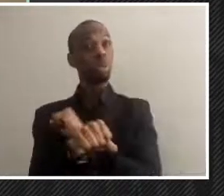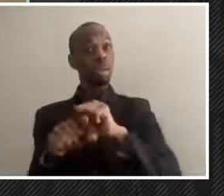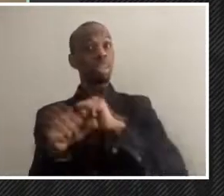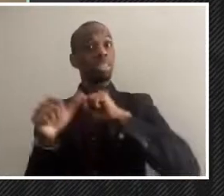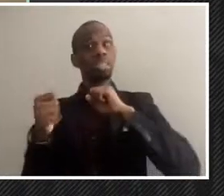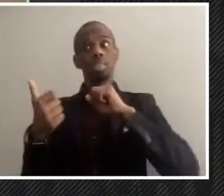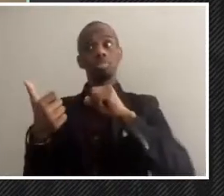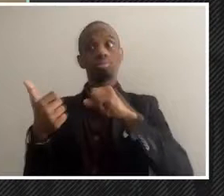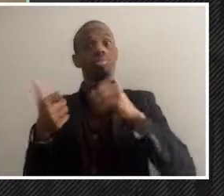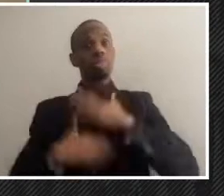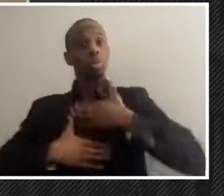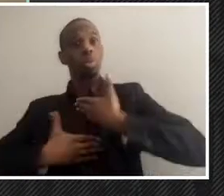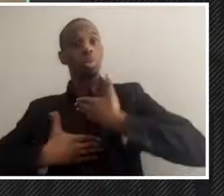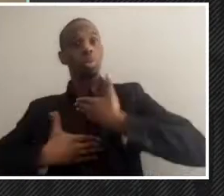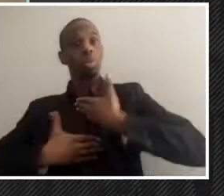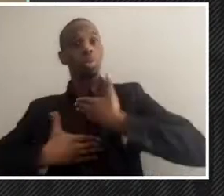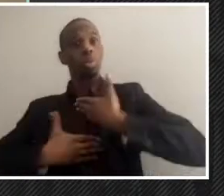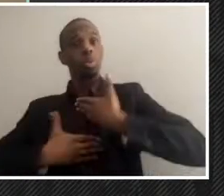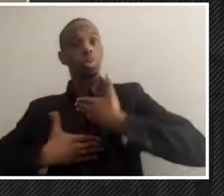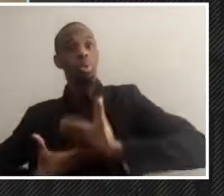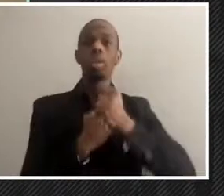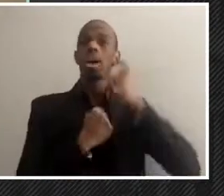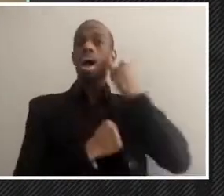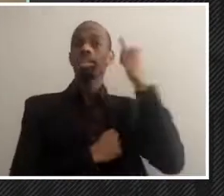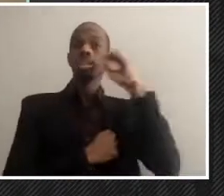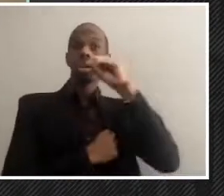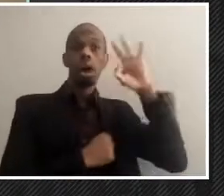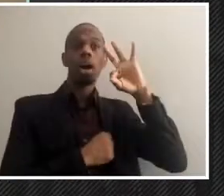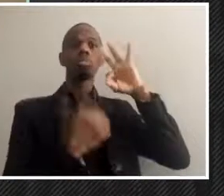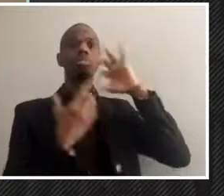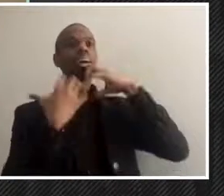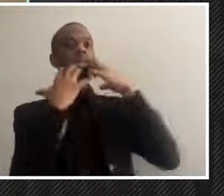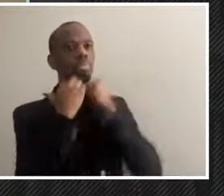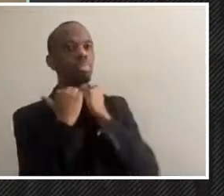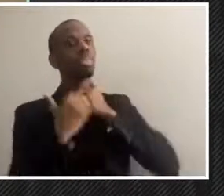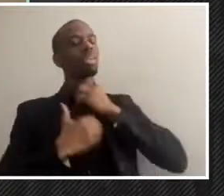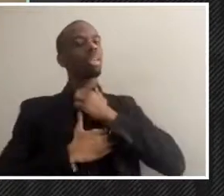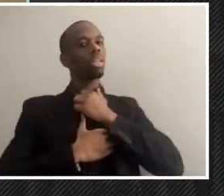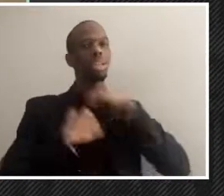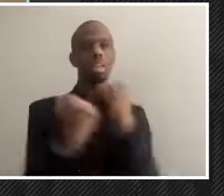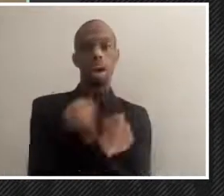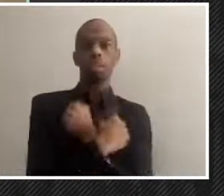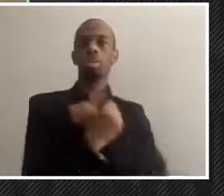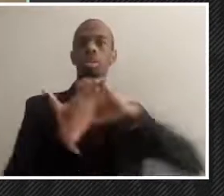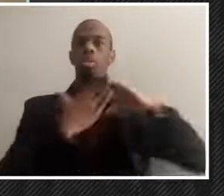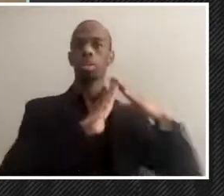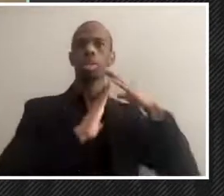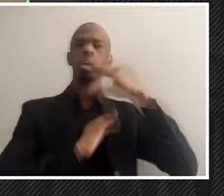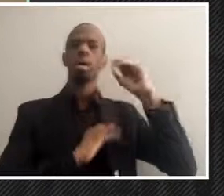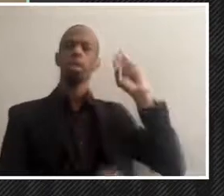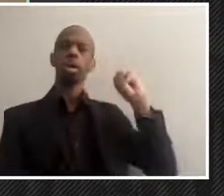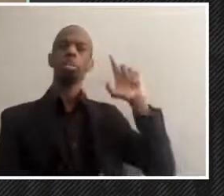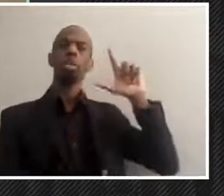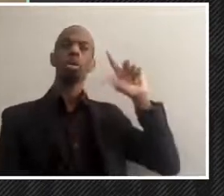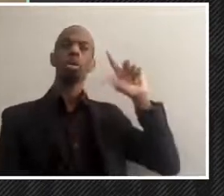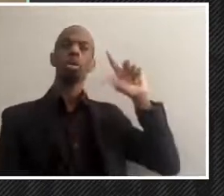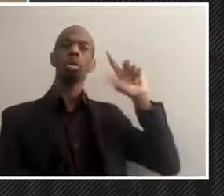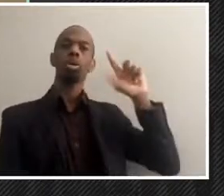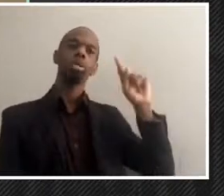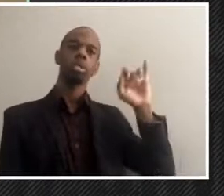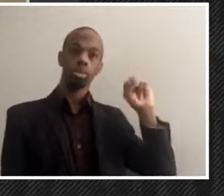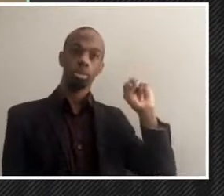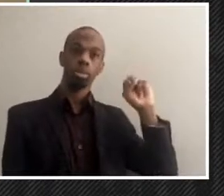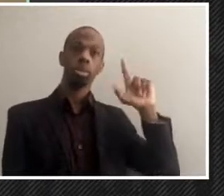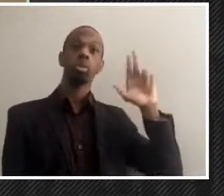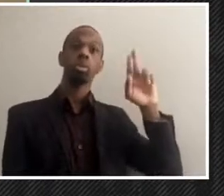you know, Martin Luther King so famously discussed, where people can thrive even at a gun, you know, even at a gun violence prevention organization. They see that as